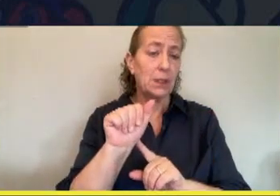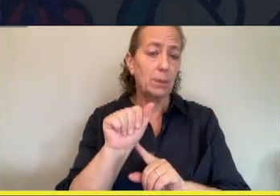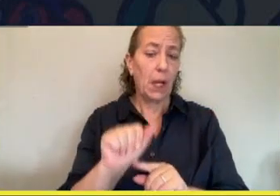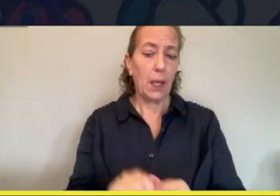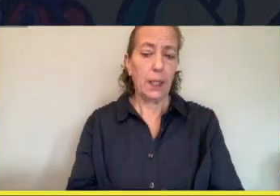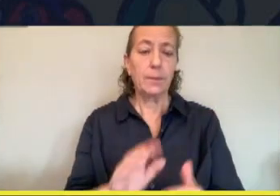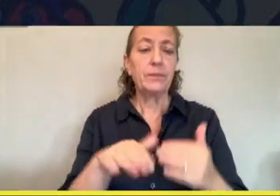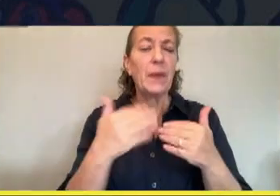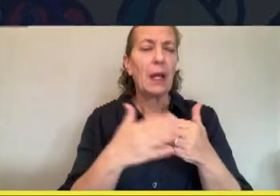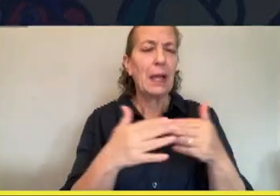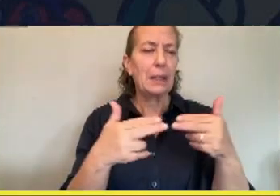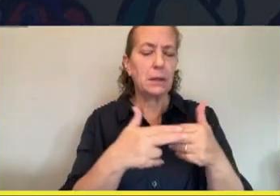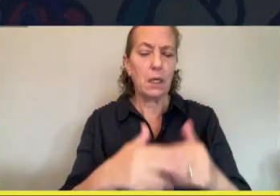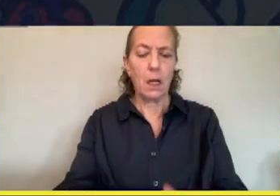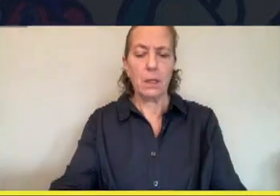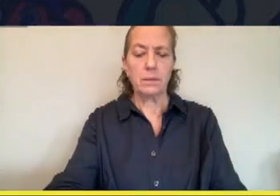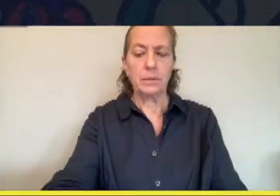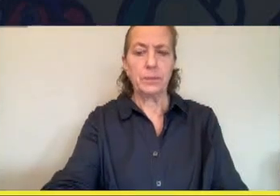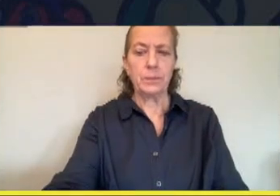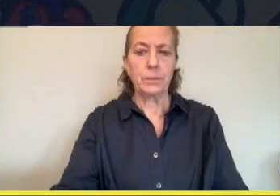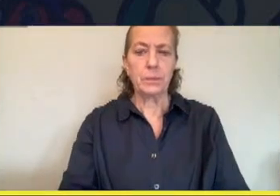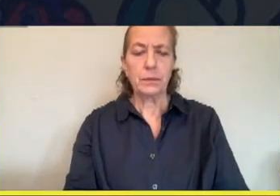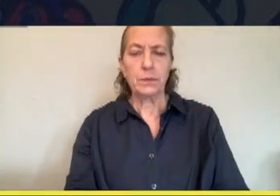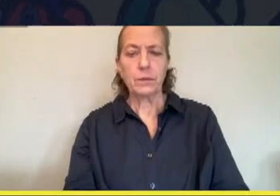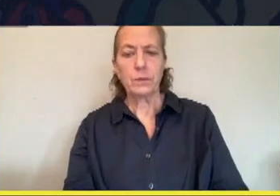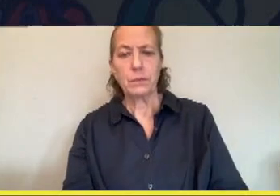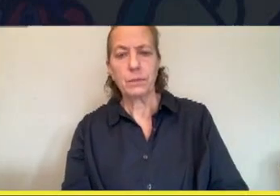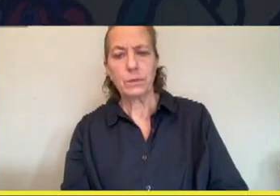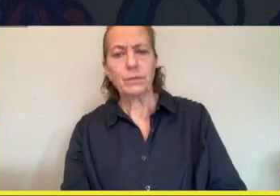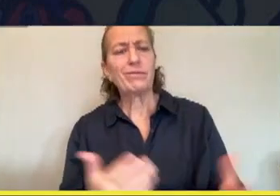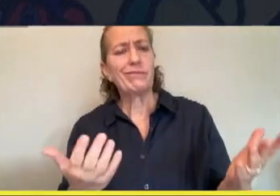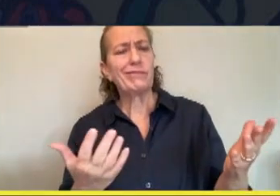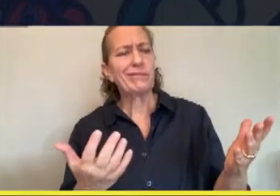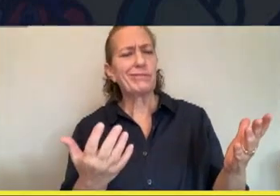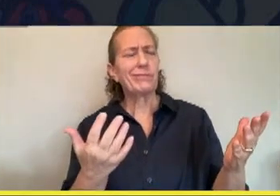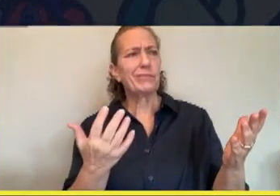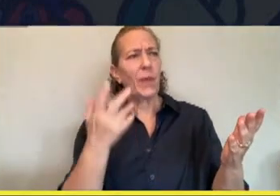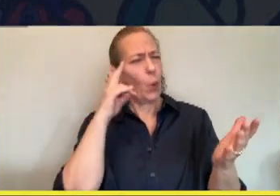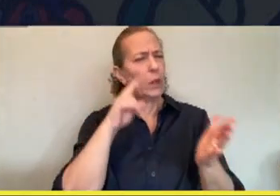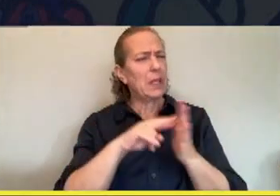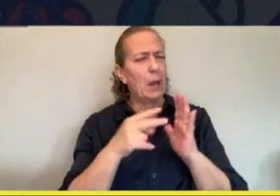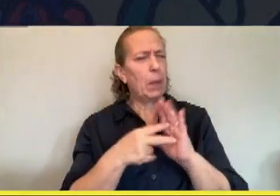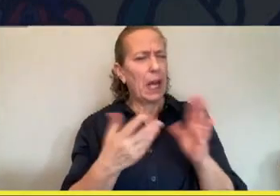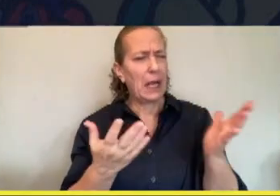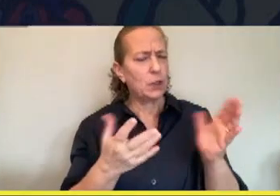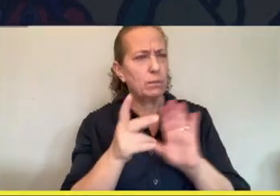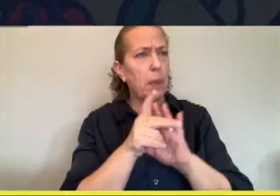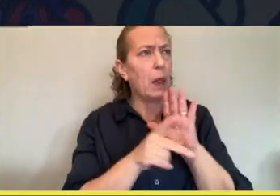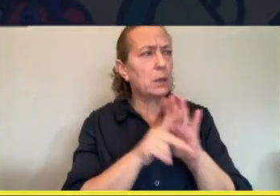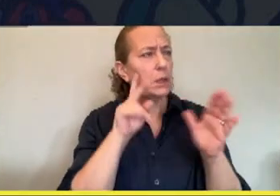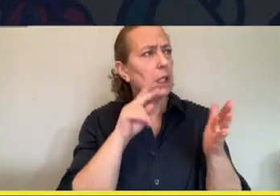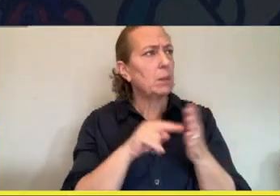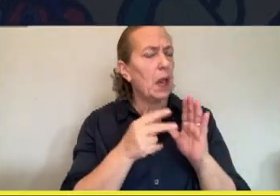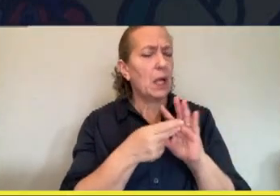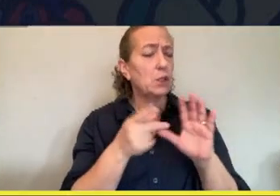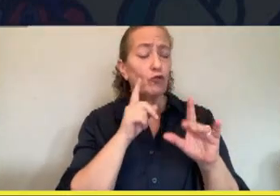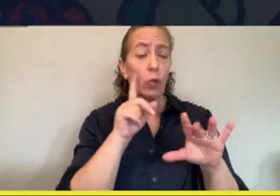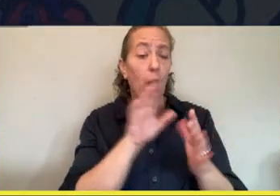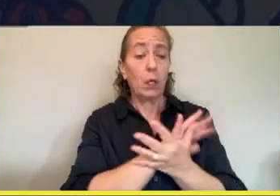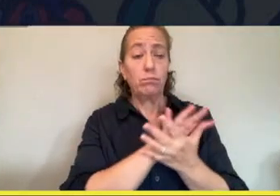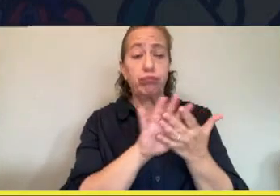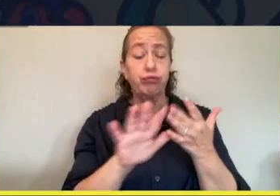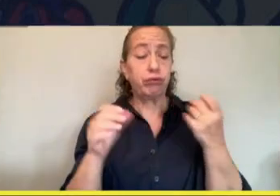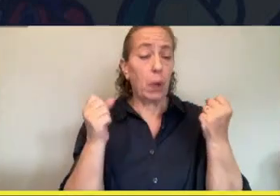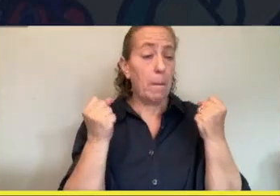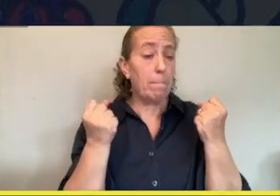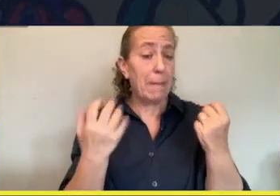So in terms of policy implication, we were thinking, to list a whole set of policy actions that could make